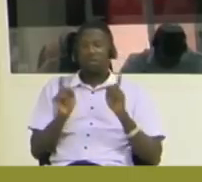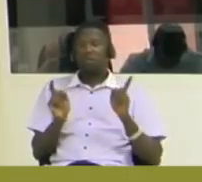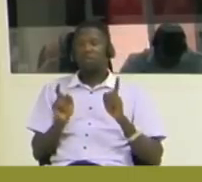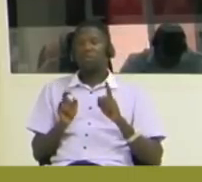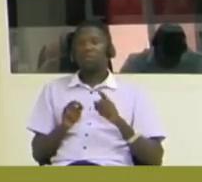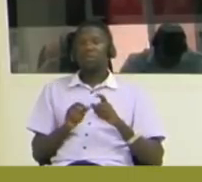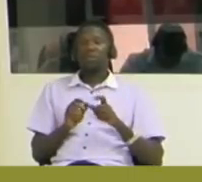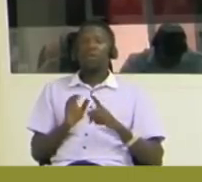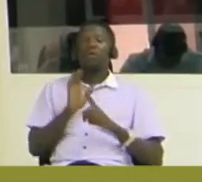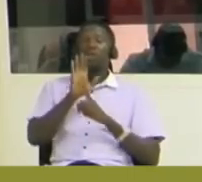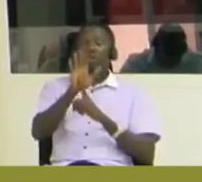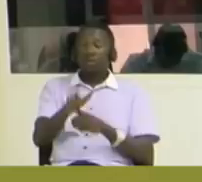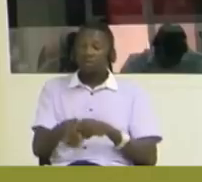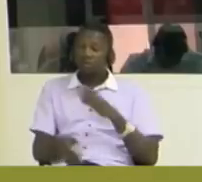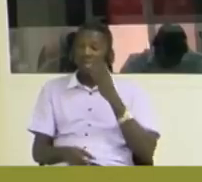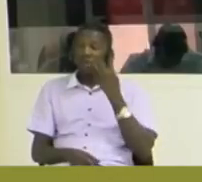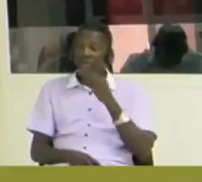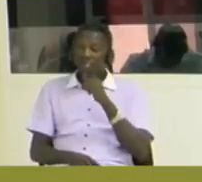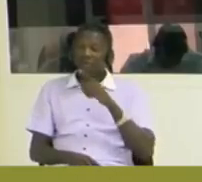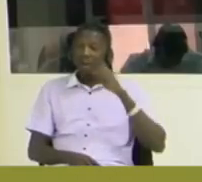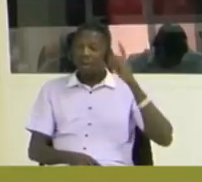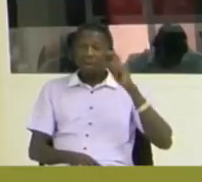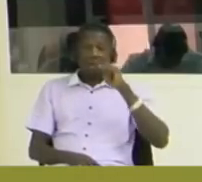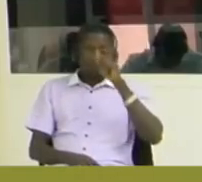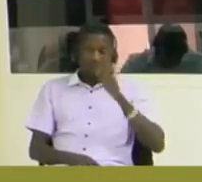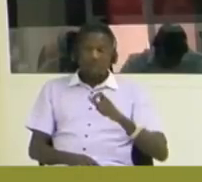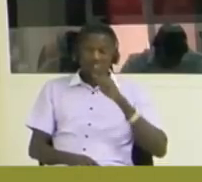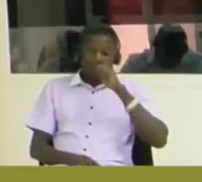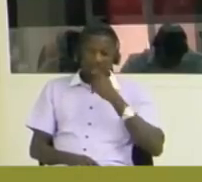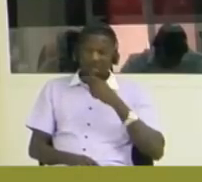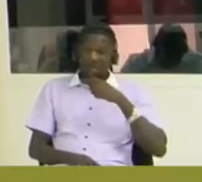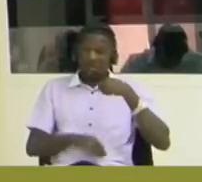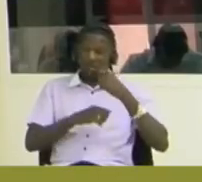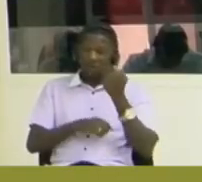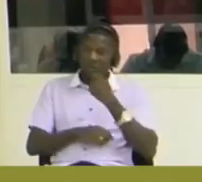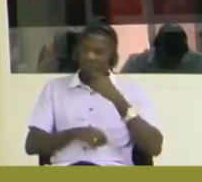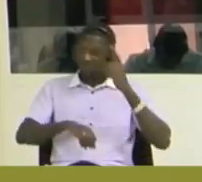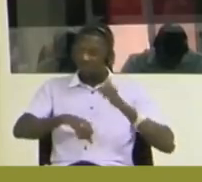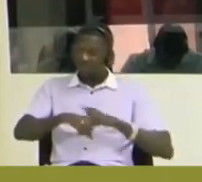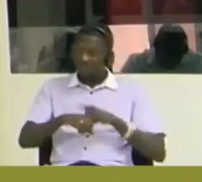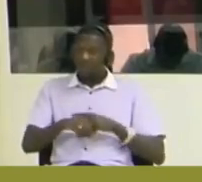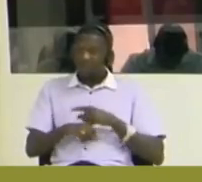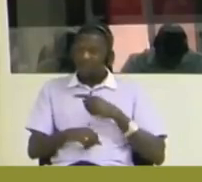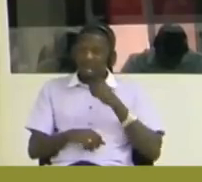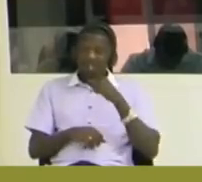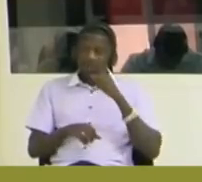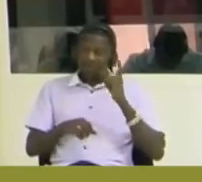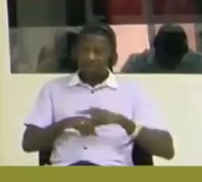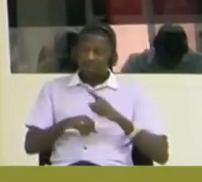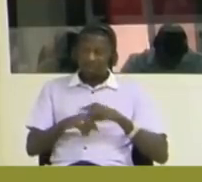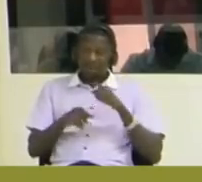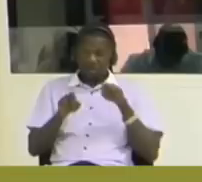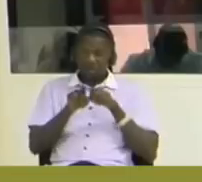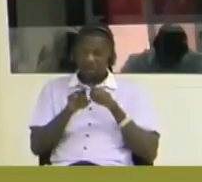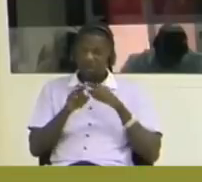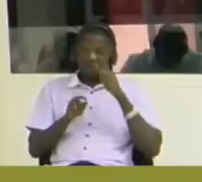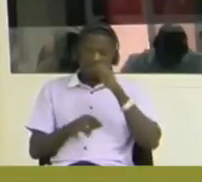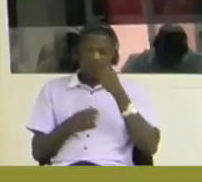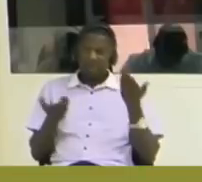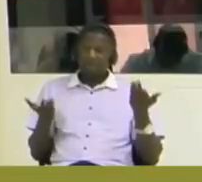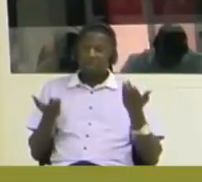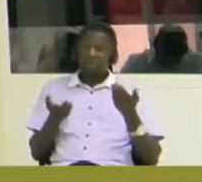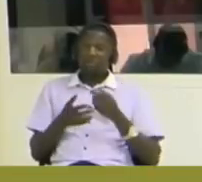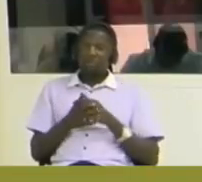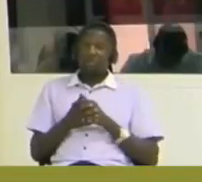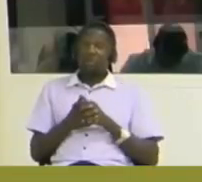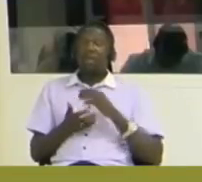beating, so that beating would not amount to killing? I believe what was explained here by Sana Sabali